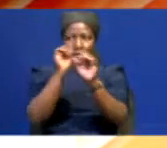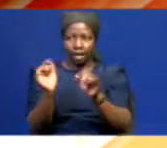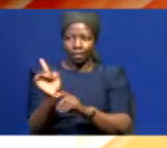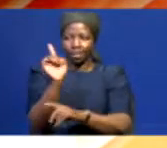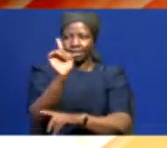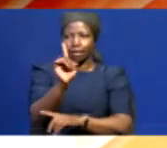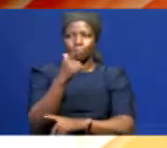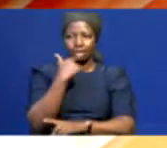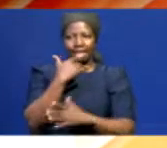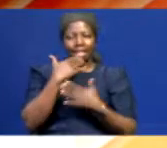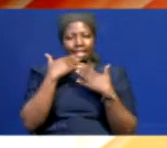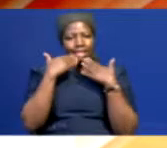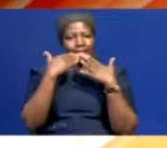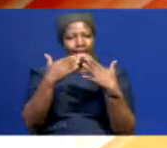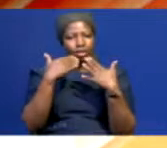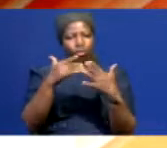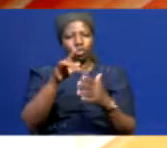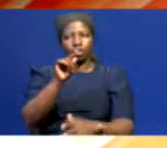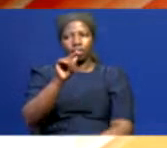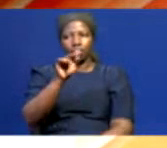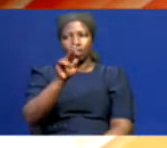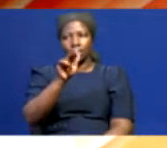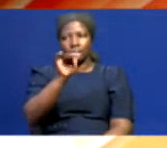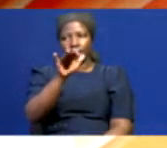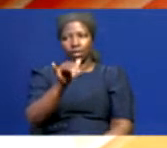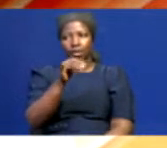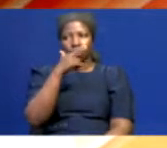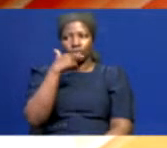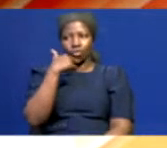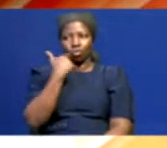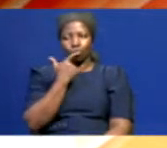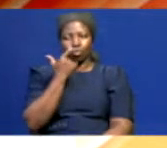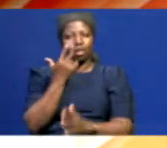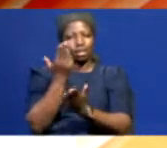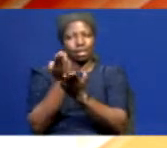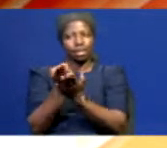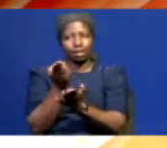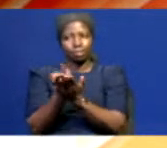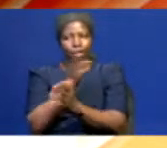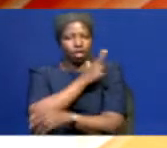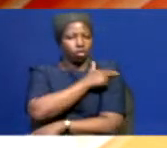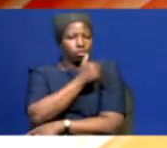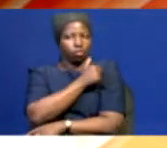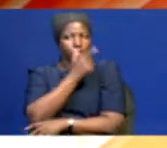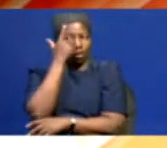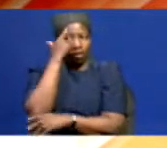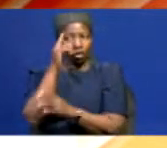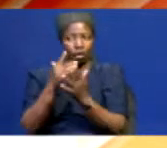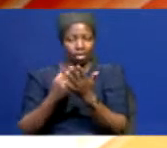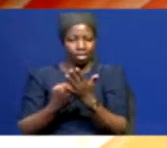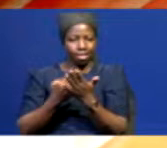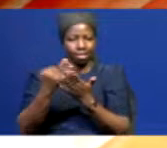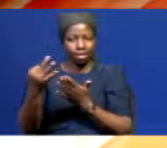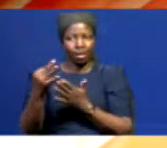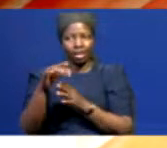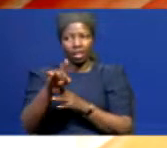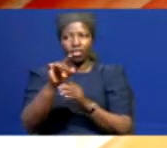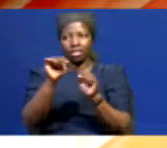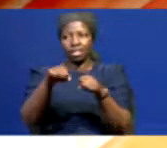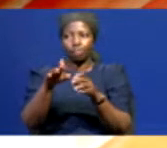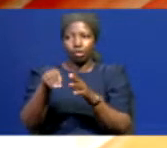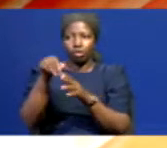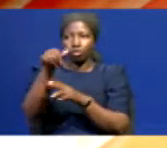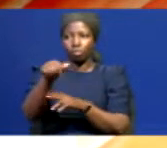gratitude. Tressy Waithira Wangari, who had been admitted in the hospital for a period of 3 weeks, could not afford to